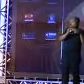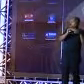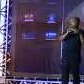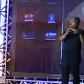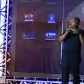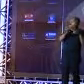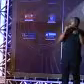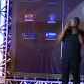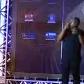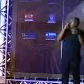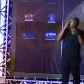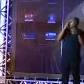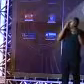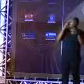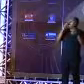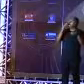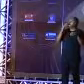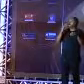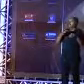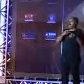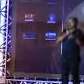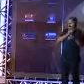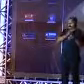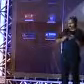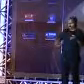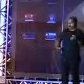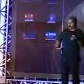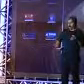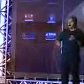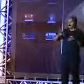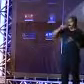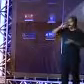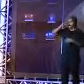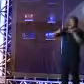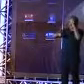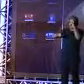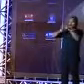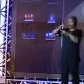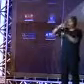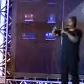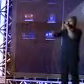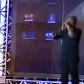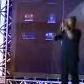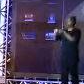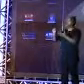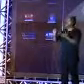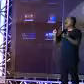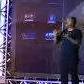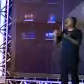They are the shareholders and the owners of capital.